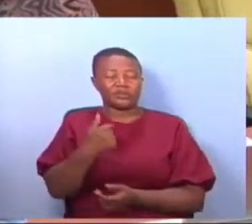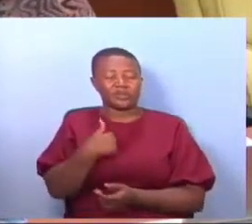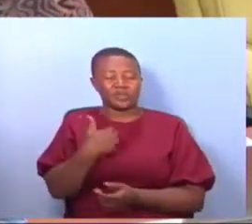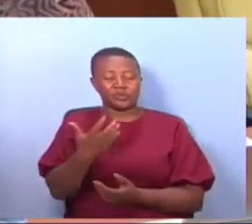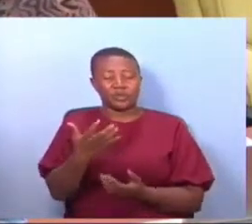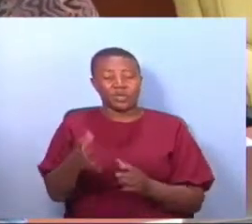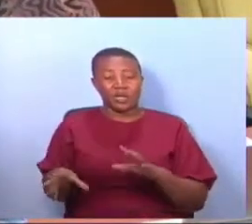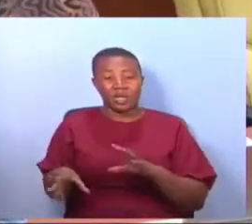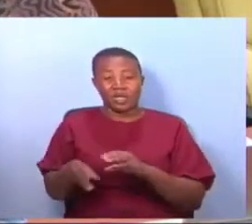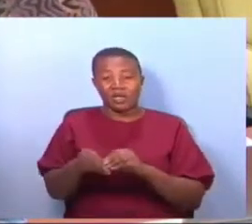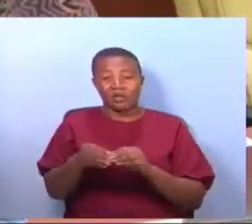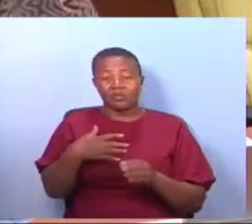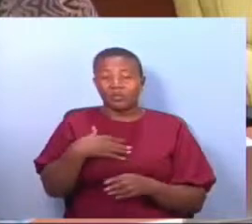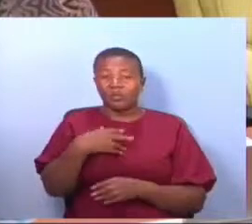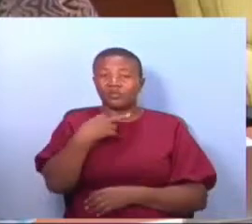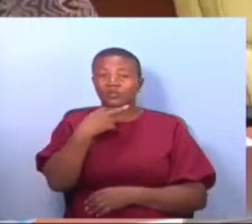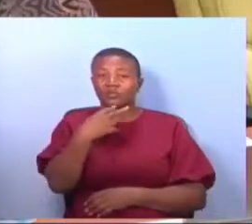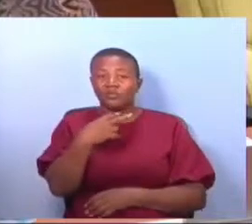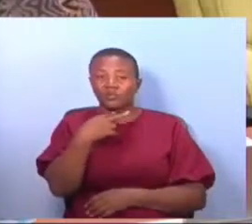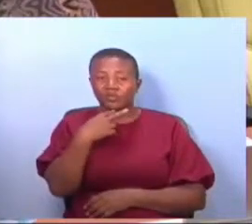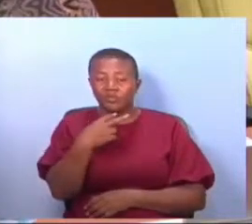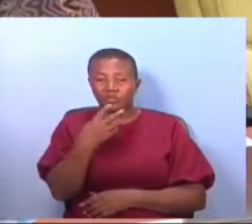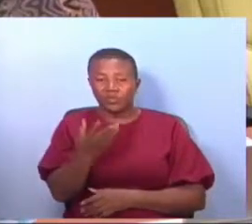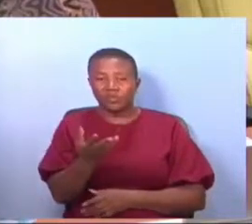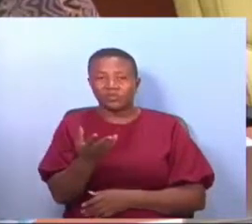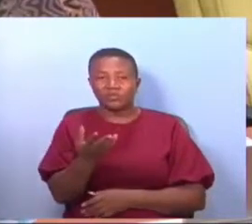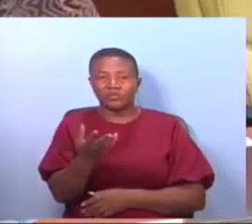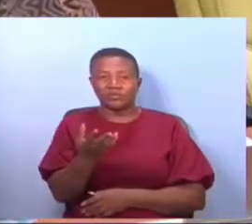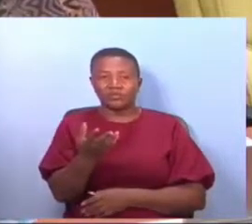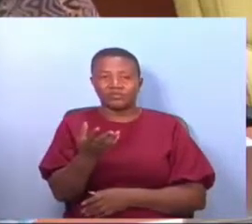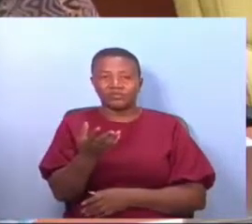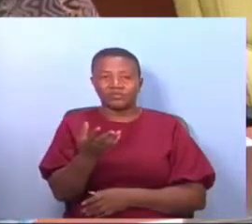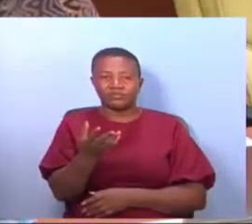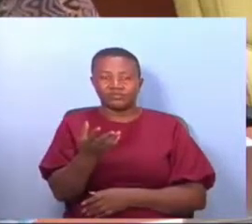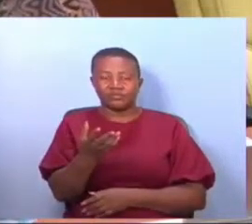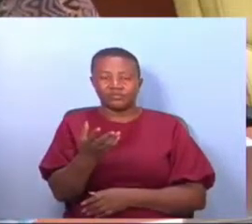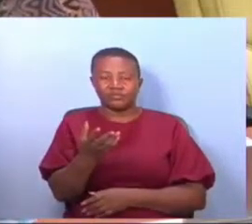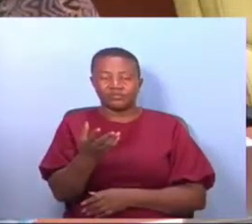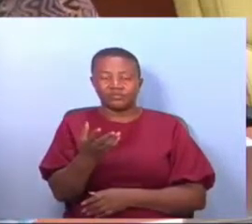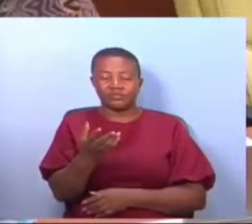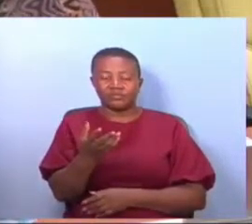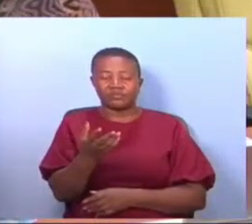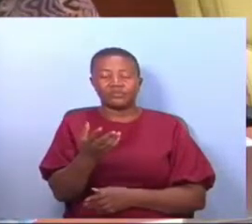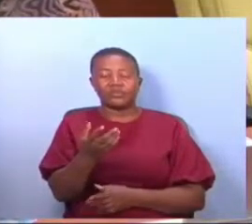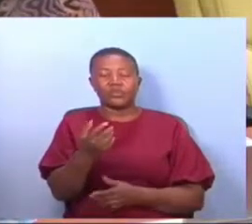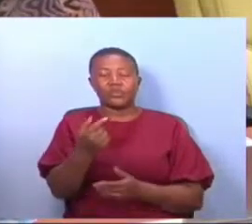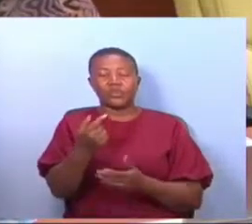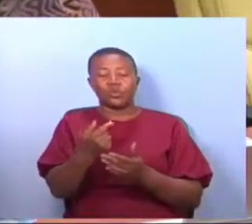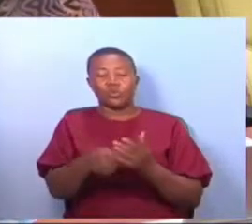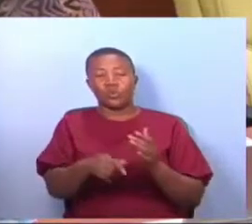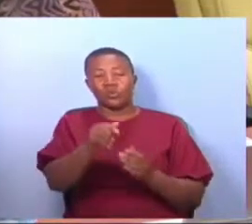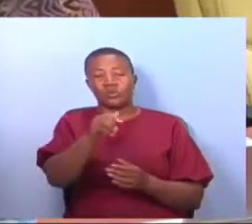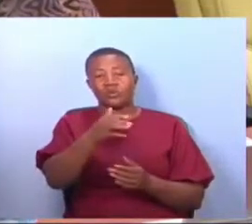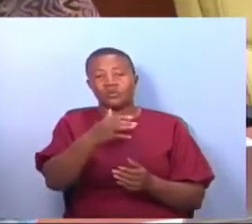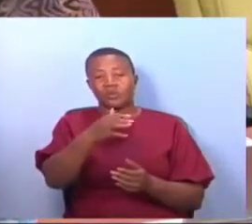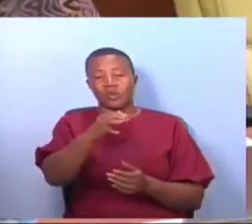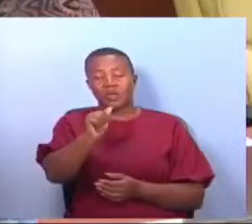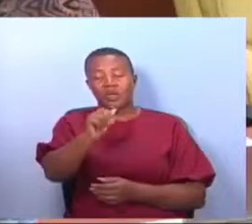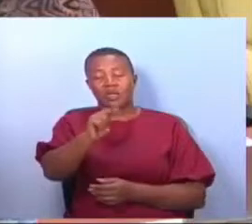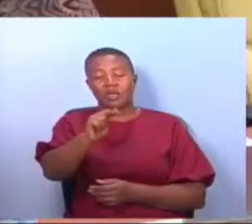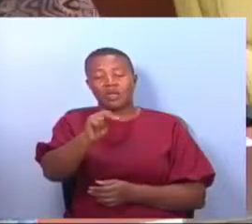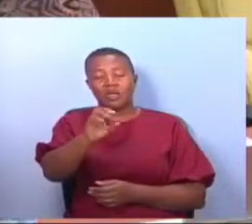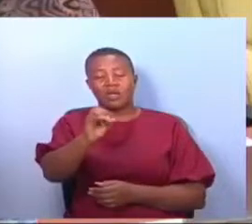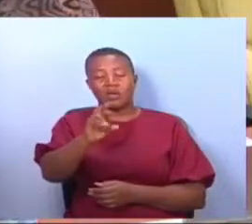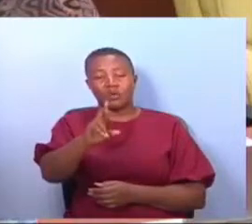to my respected colleague, the Honorable Arnaud Dompré of Nsawam Adwejiri, who is also the Chief